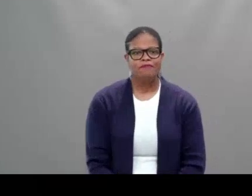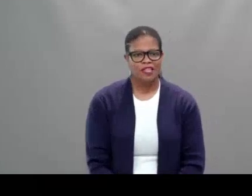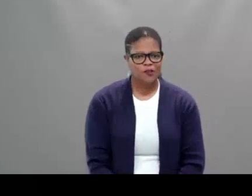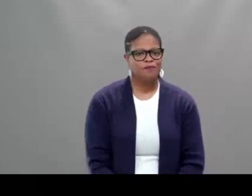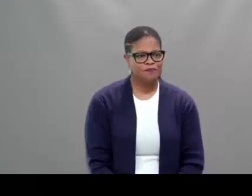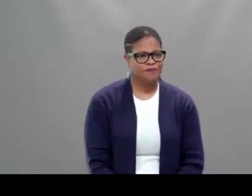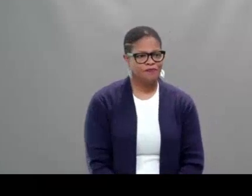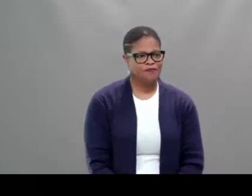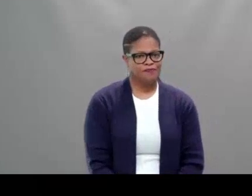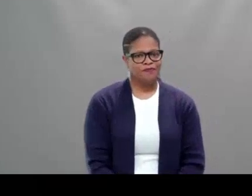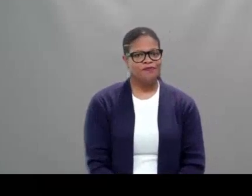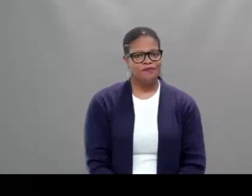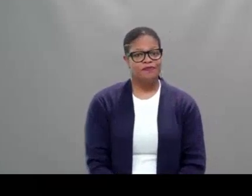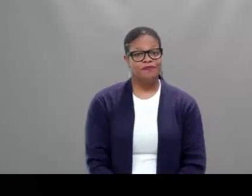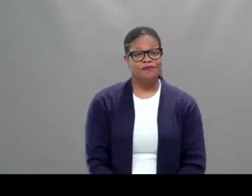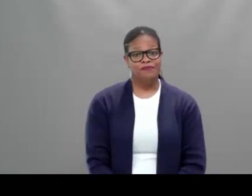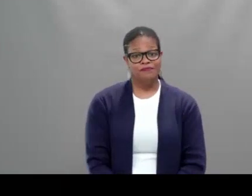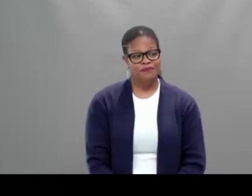Okay, thank you.